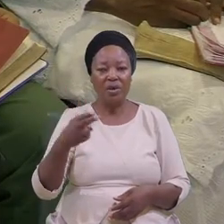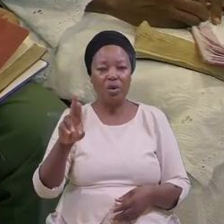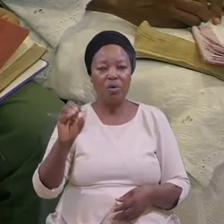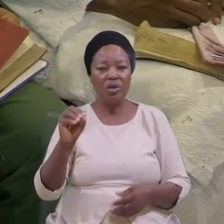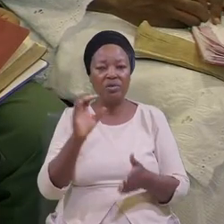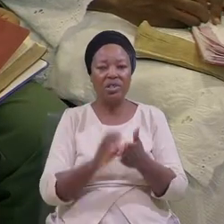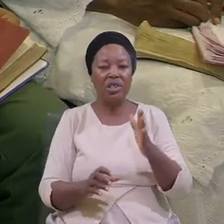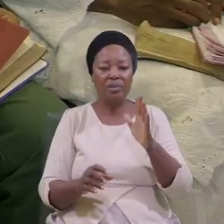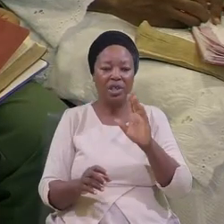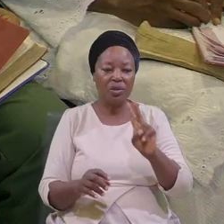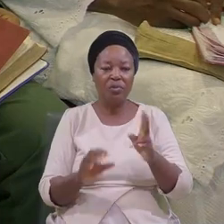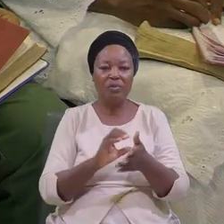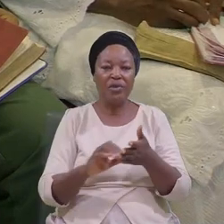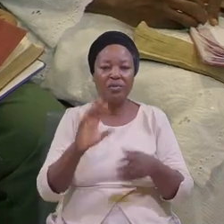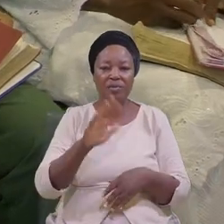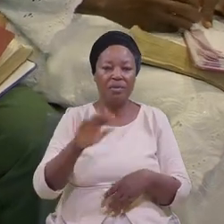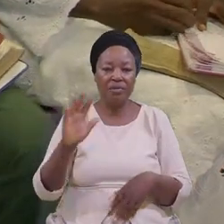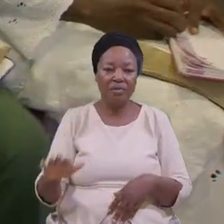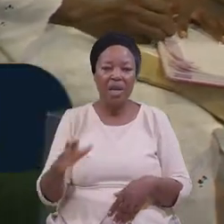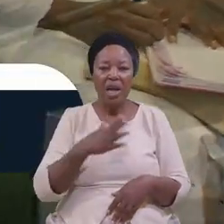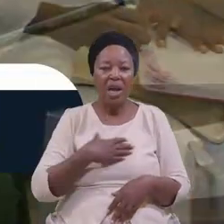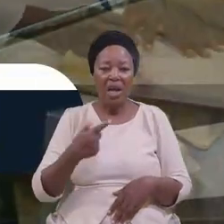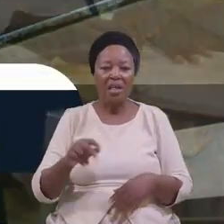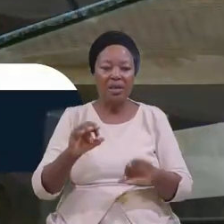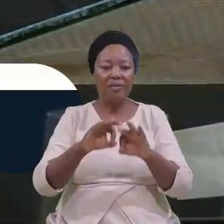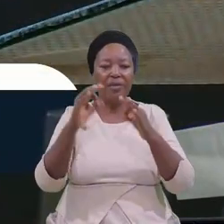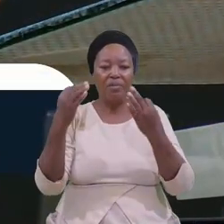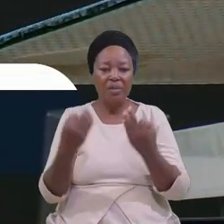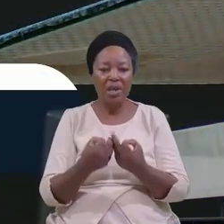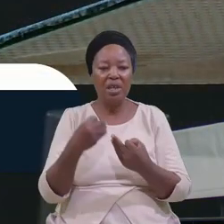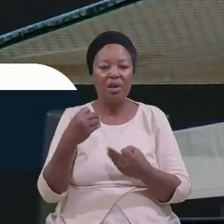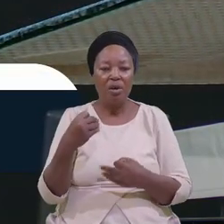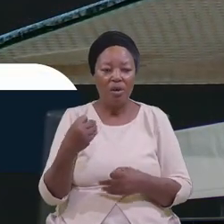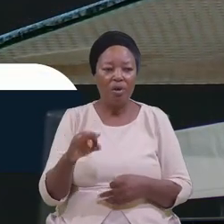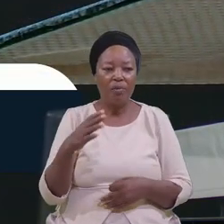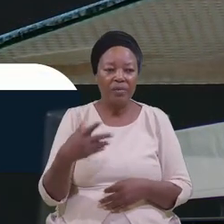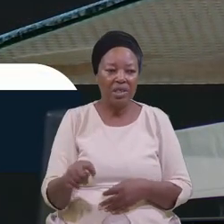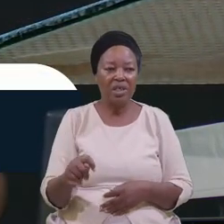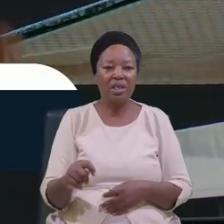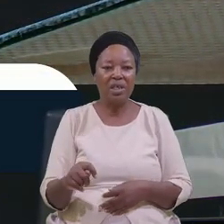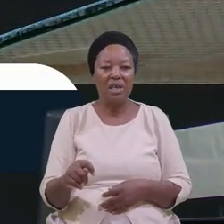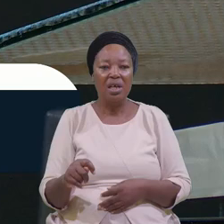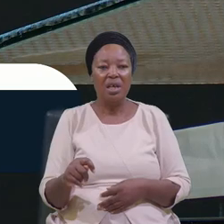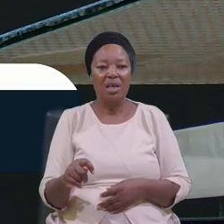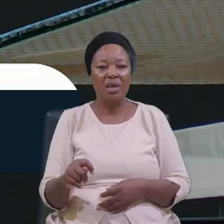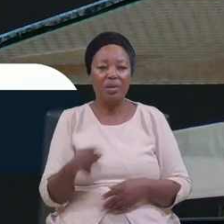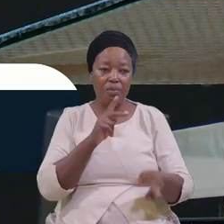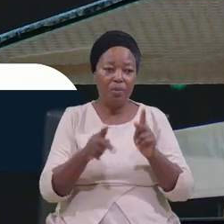verse 55. And the families of the scribes which dwelt